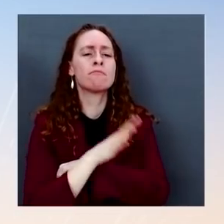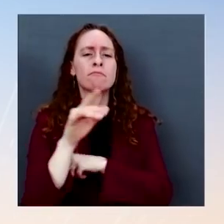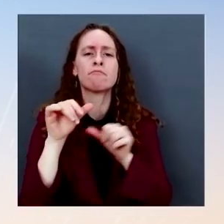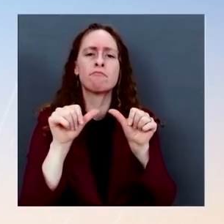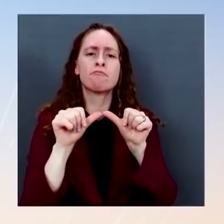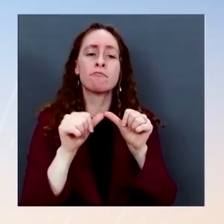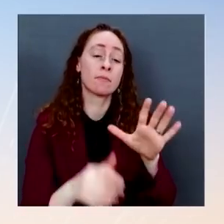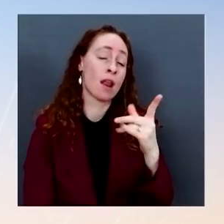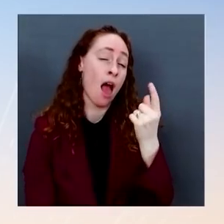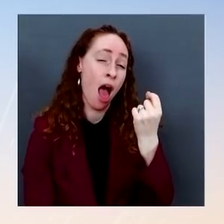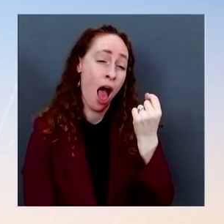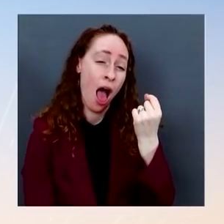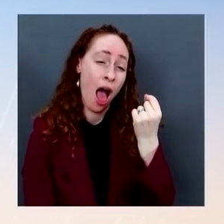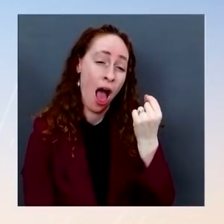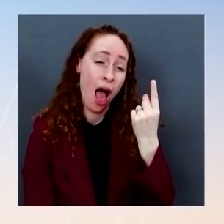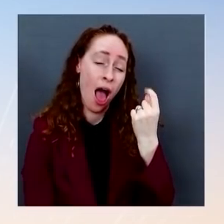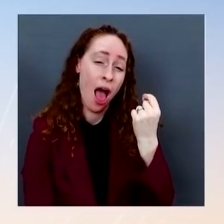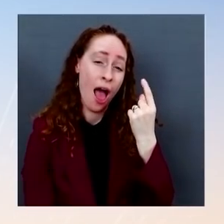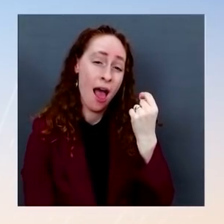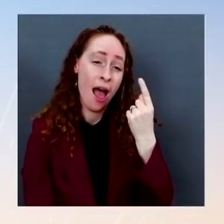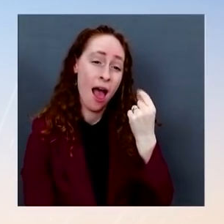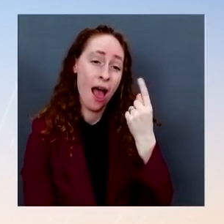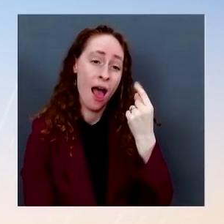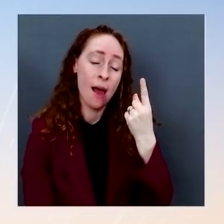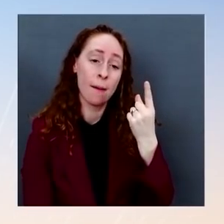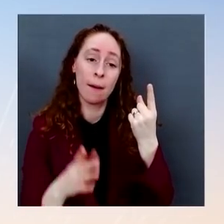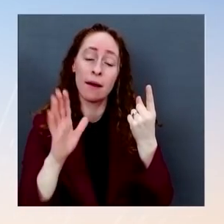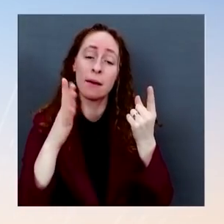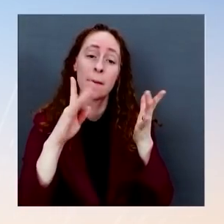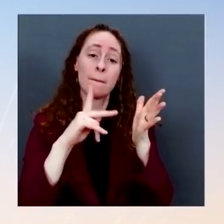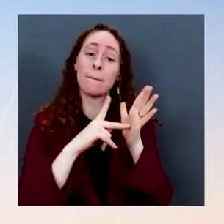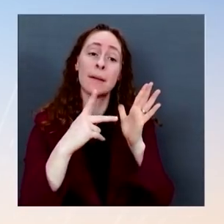our ongoing outreach and engagement with the Russians, with the